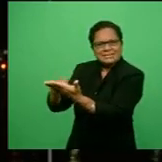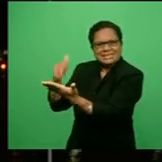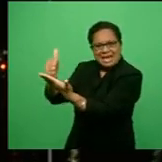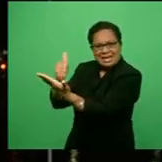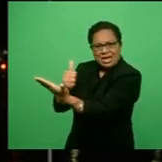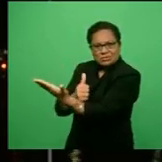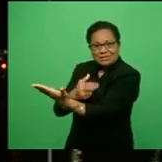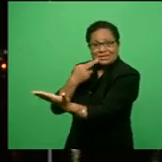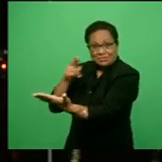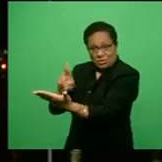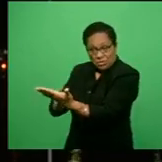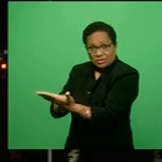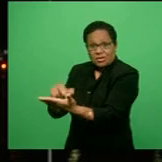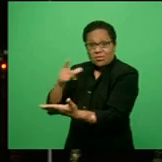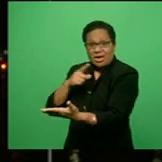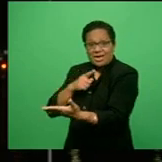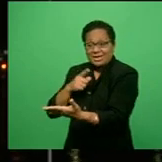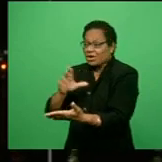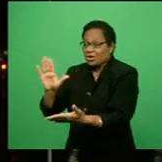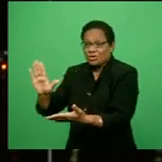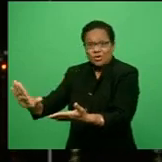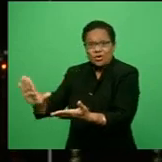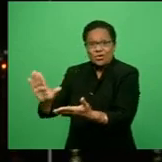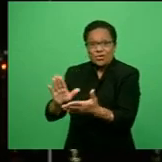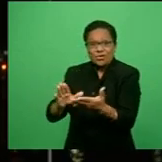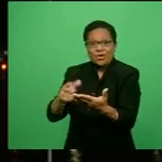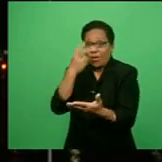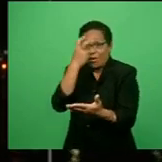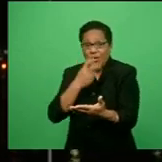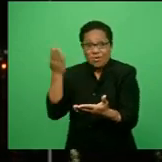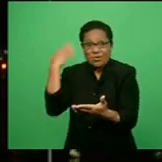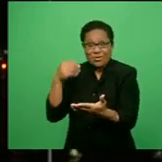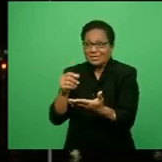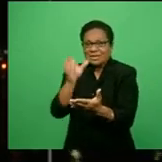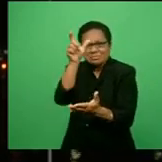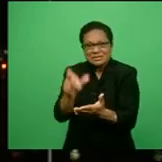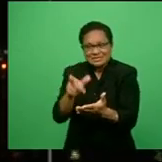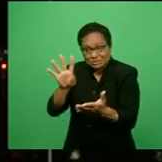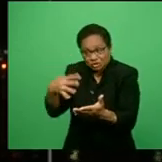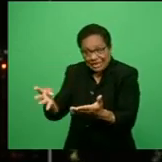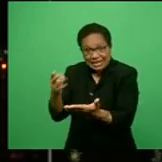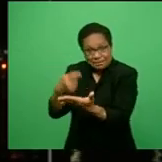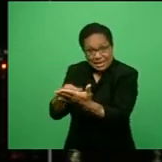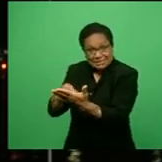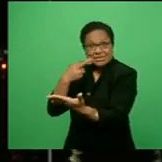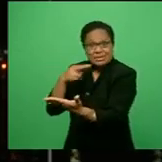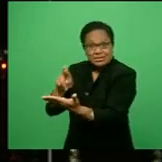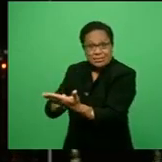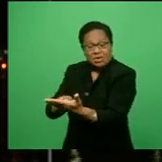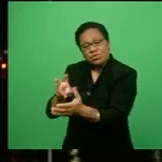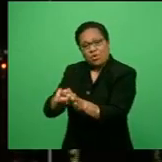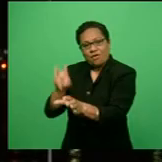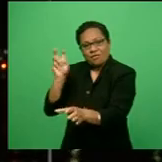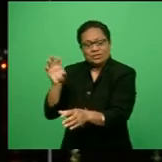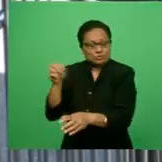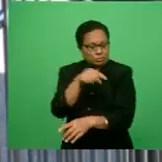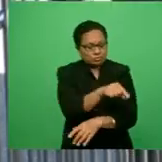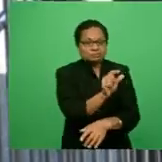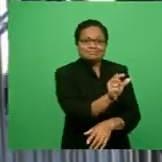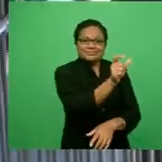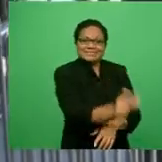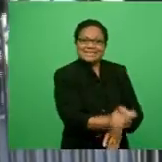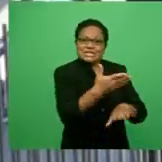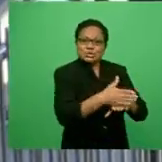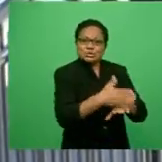This after their auditor withdrew its services on Monday. Naivelli and Company was appointed by the party yesterday. President